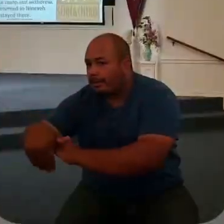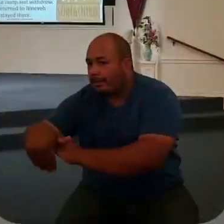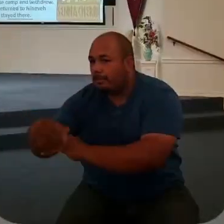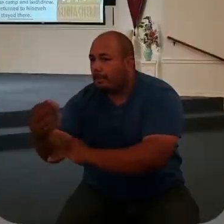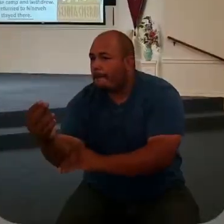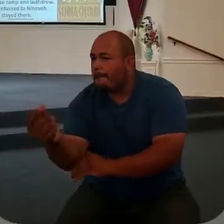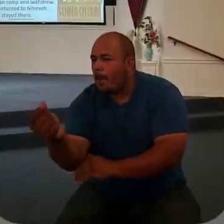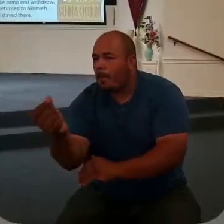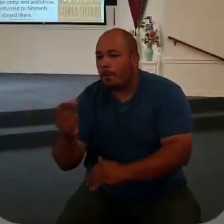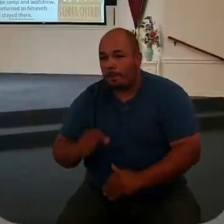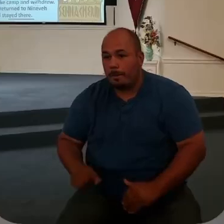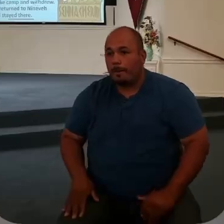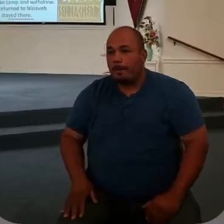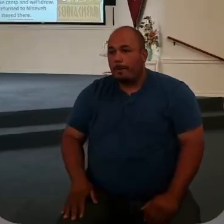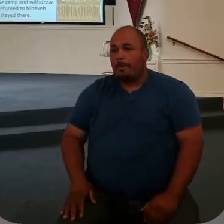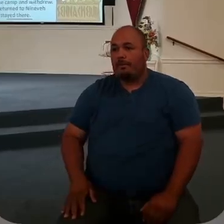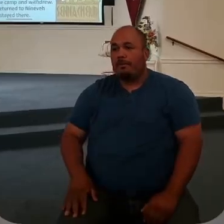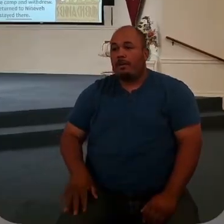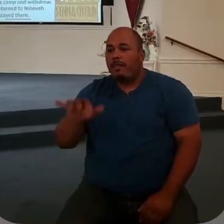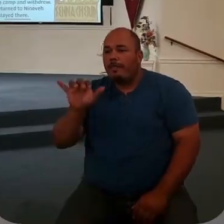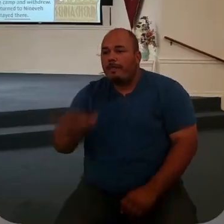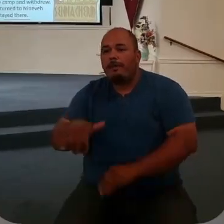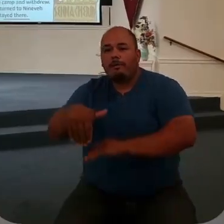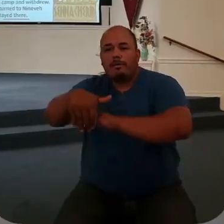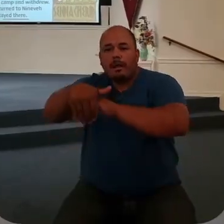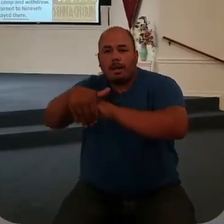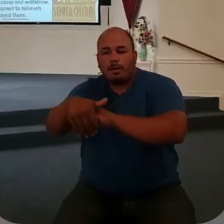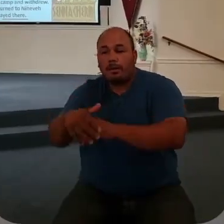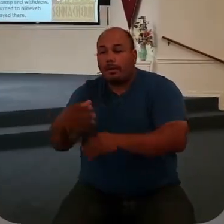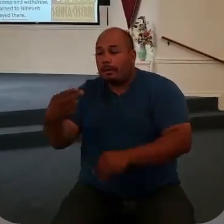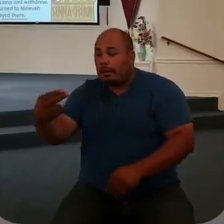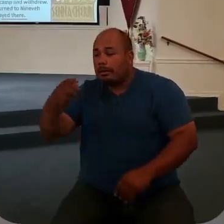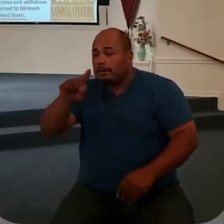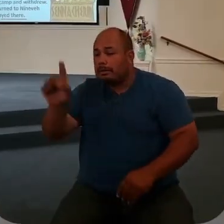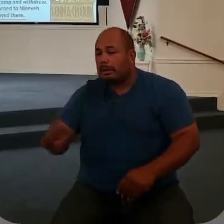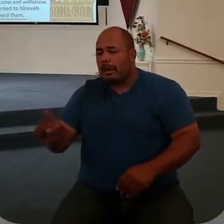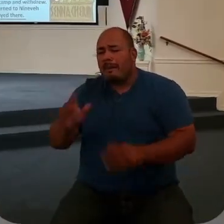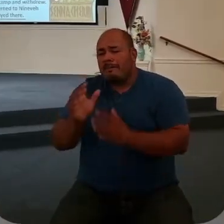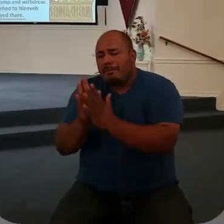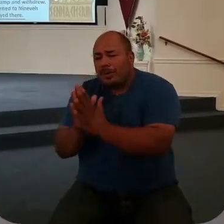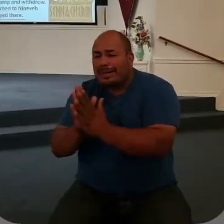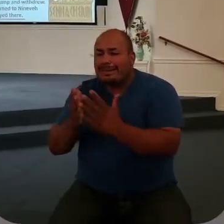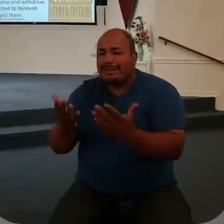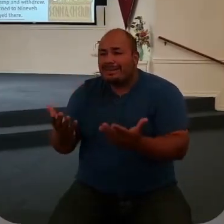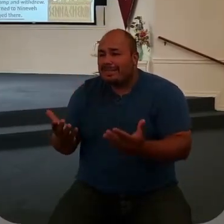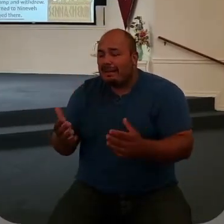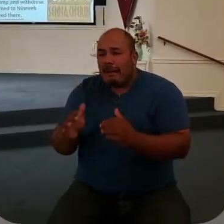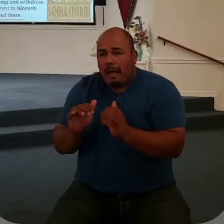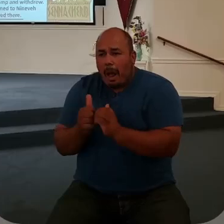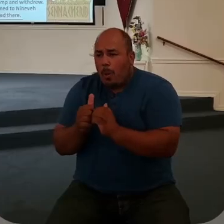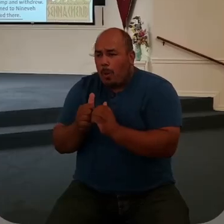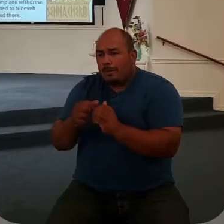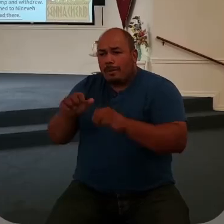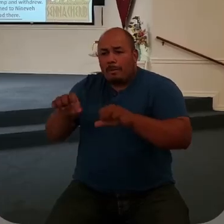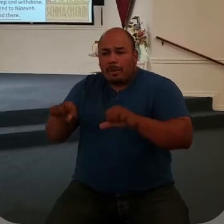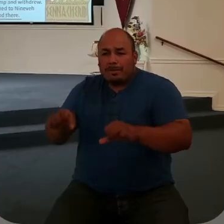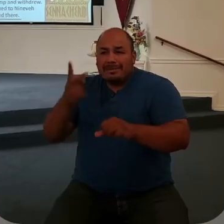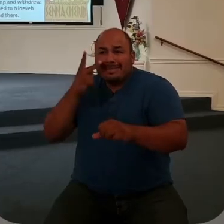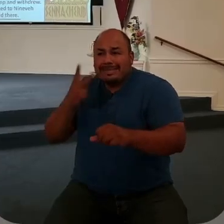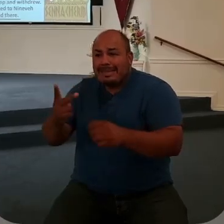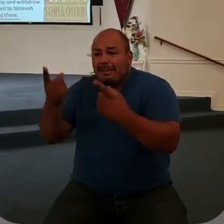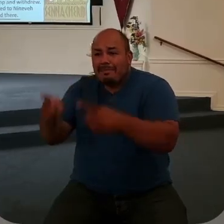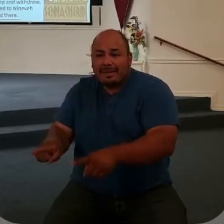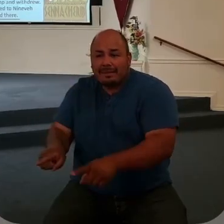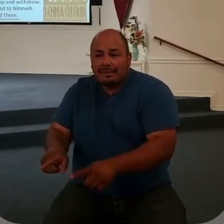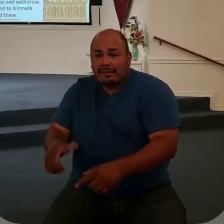night, after Hezekiah had prayed, there was no way Hezekiah could have seen this coming. He could not have